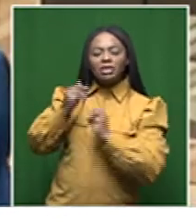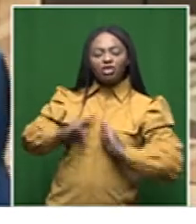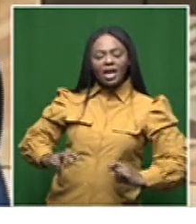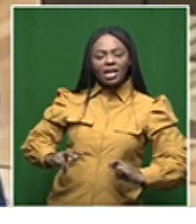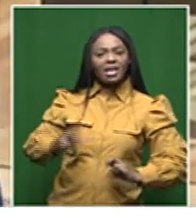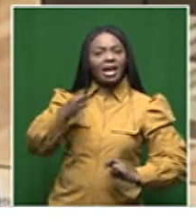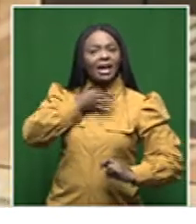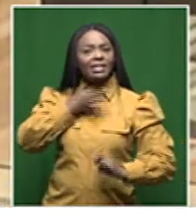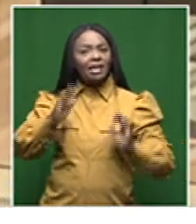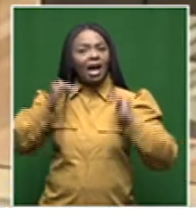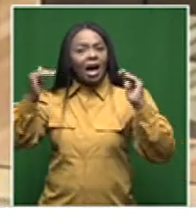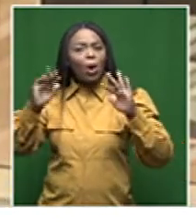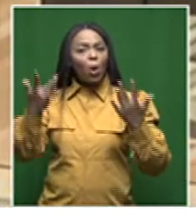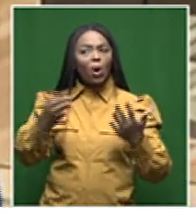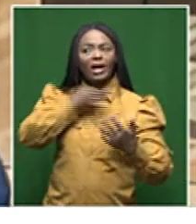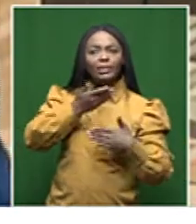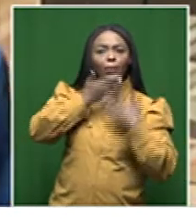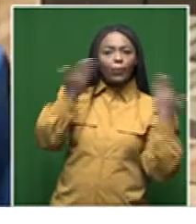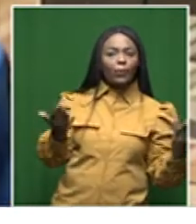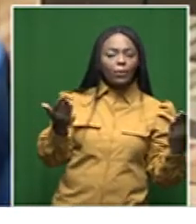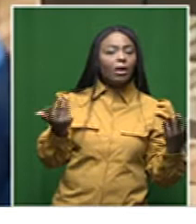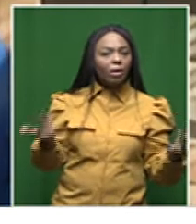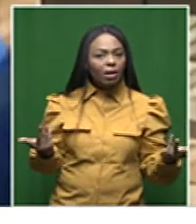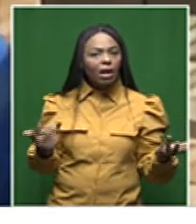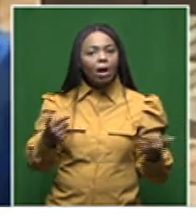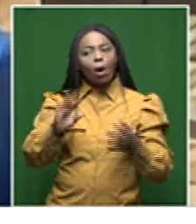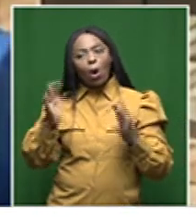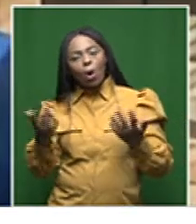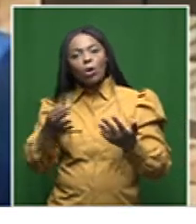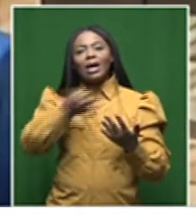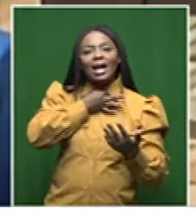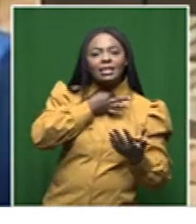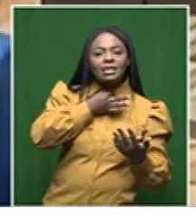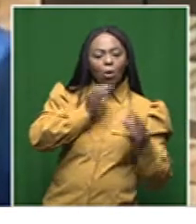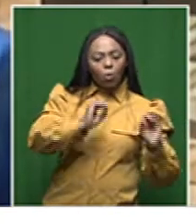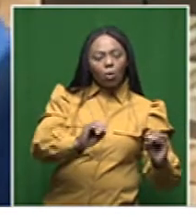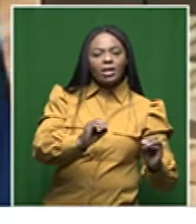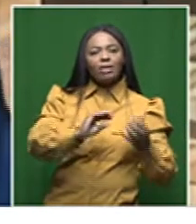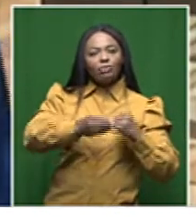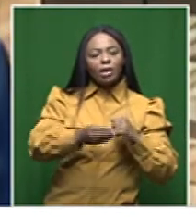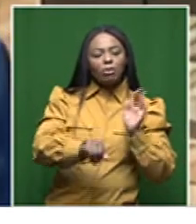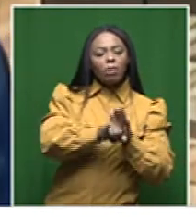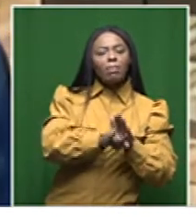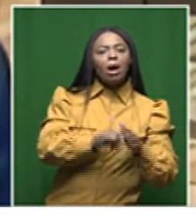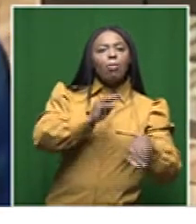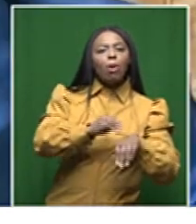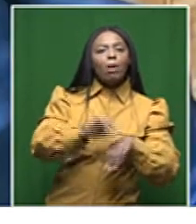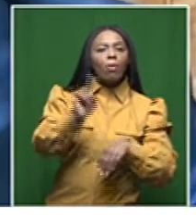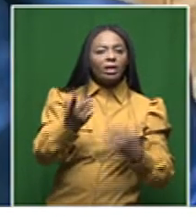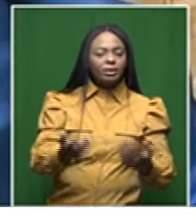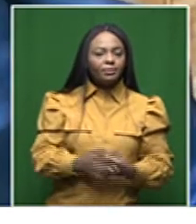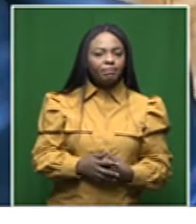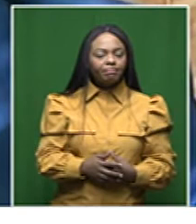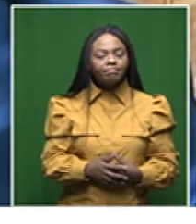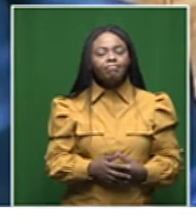say, no, you're not at risk, go try. Or you're at risk, let's rather find out much earlier what the problems could be. With the issue